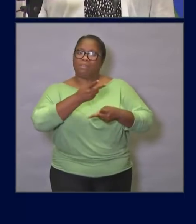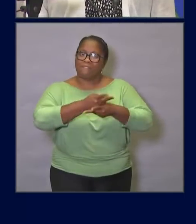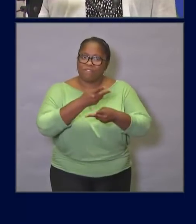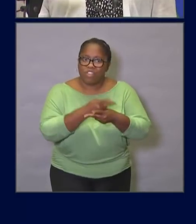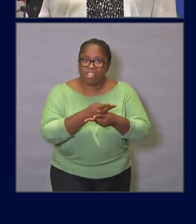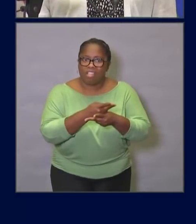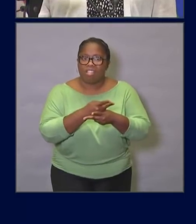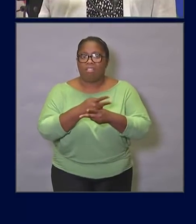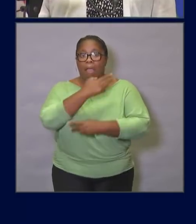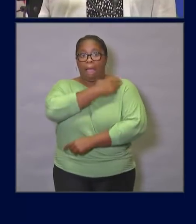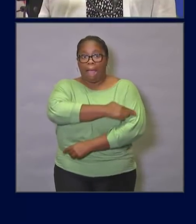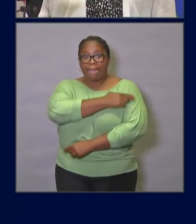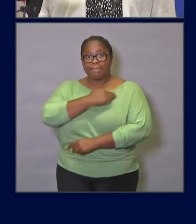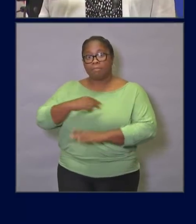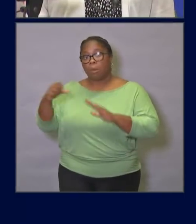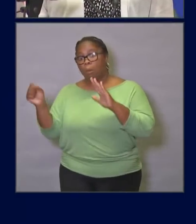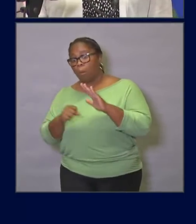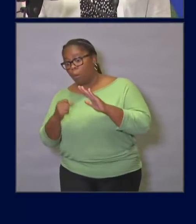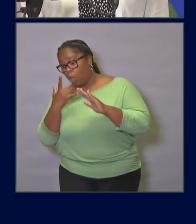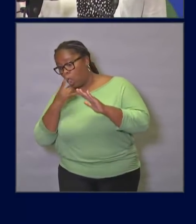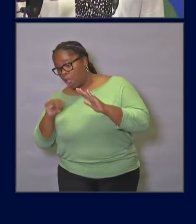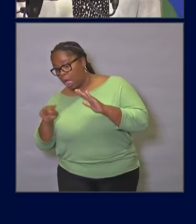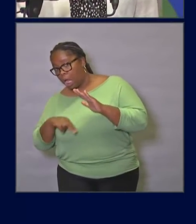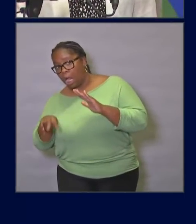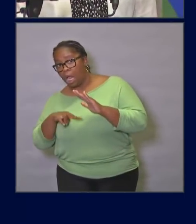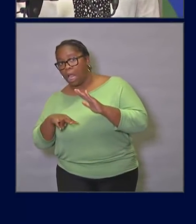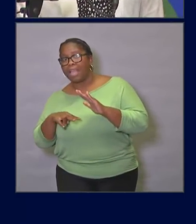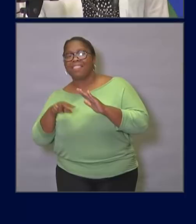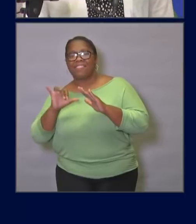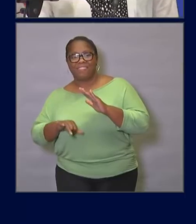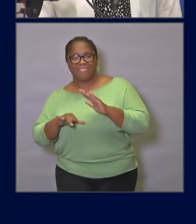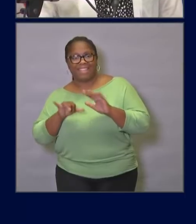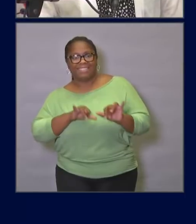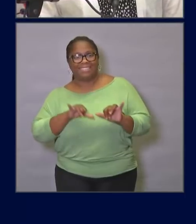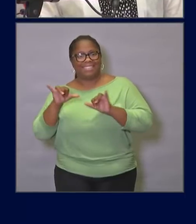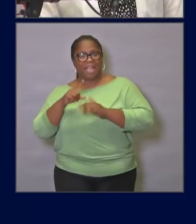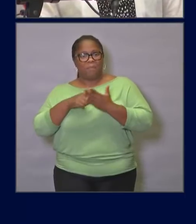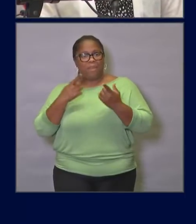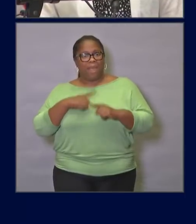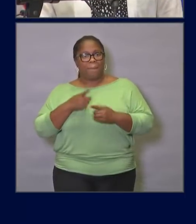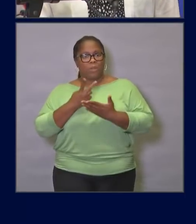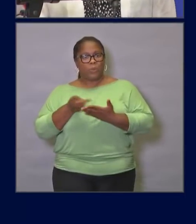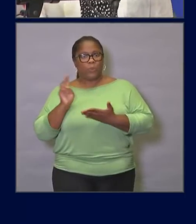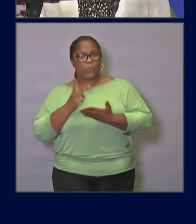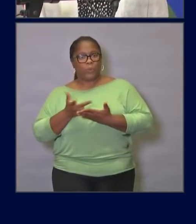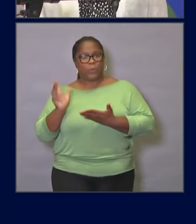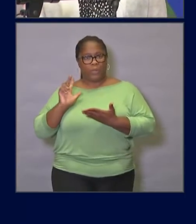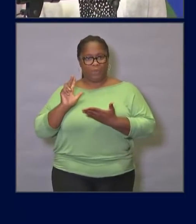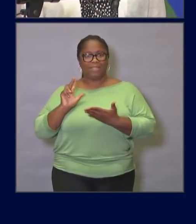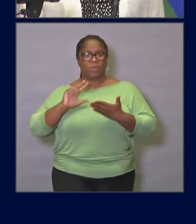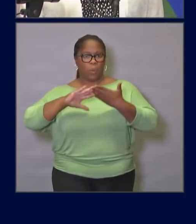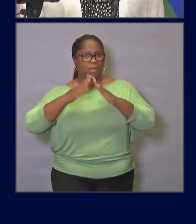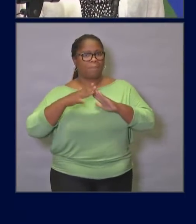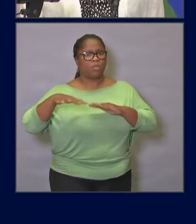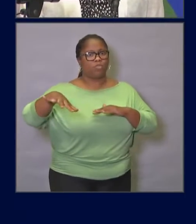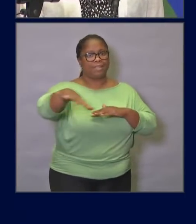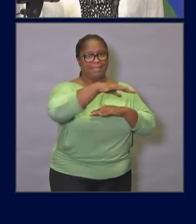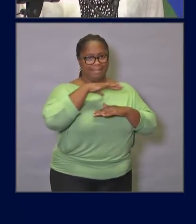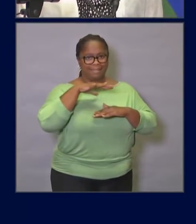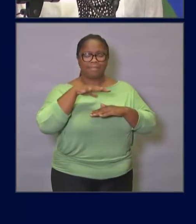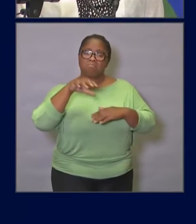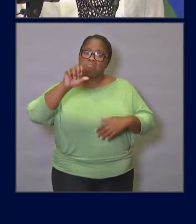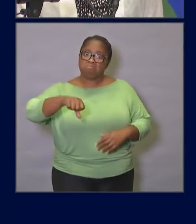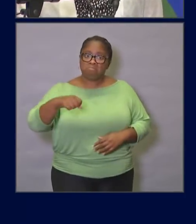in the hospitals now reflects what was going on in the communities 2 to 3 or more weeks ago. So while we are seeing